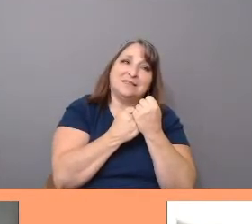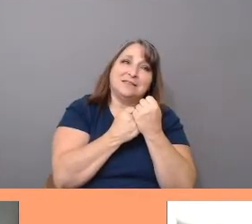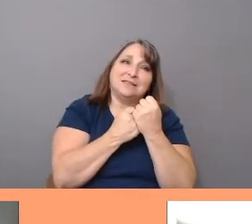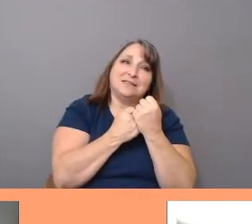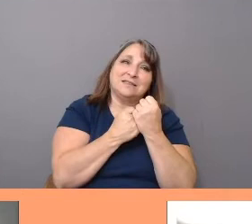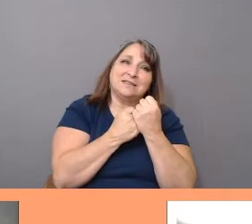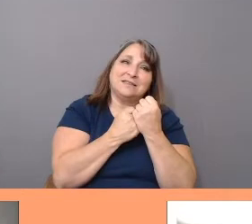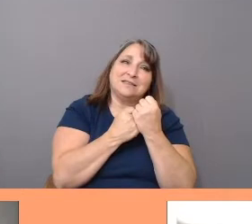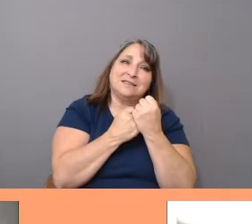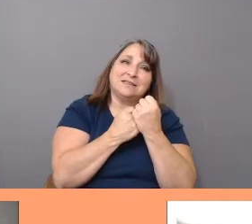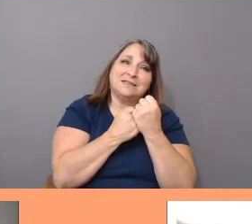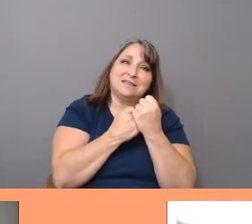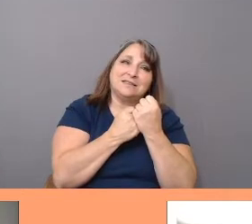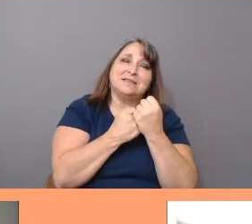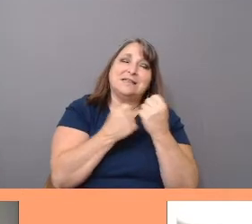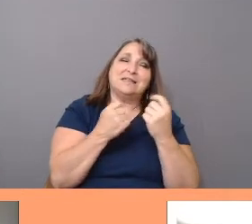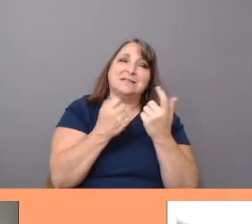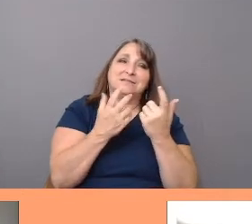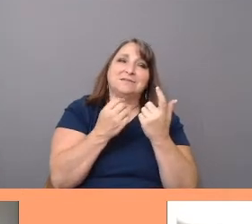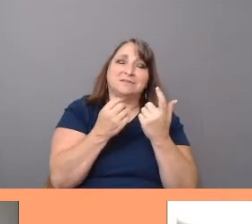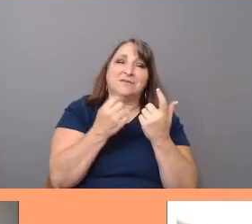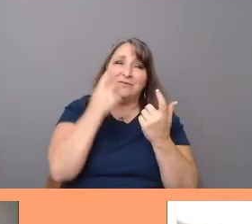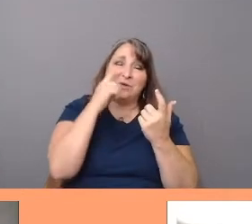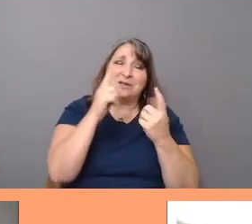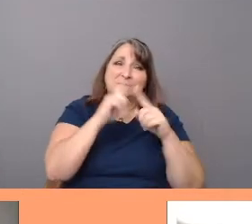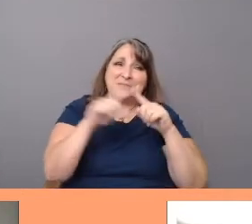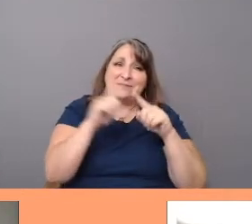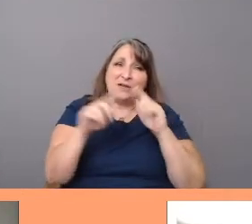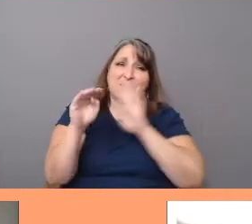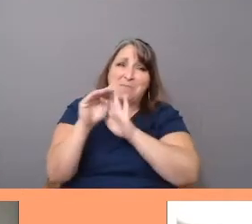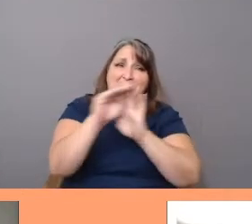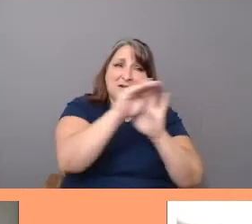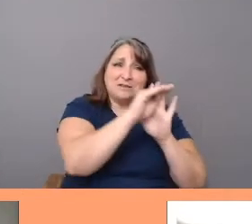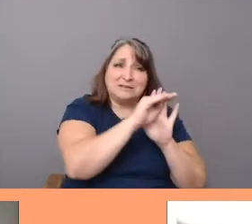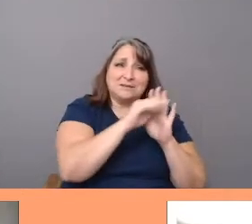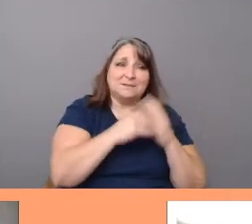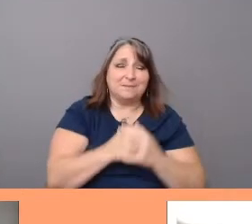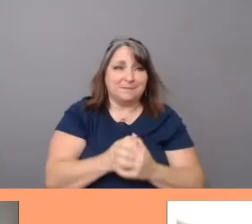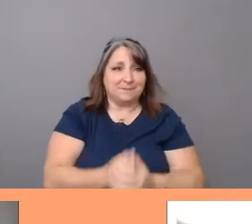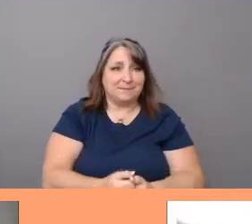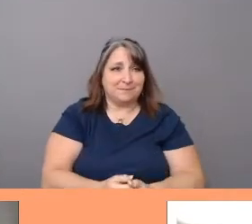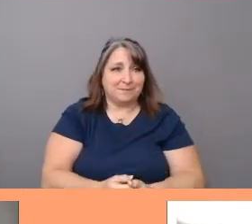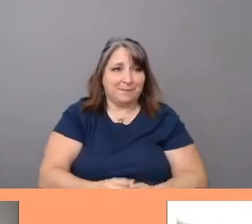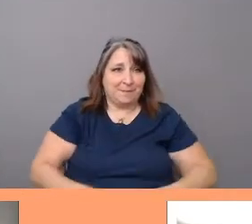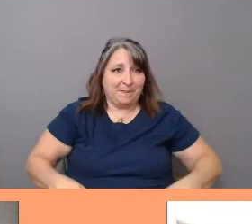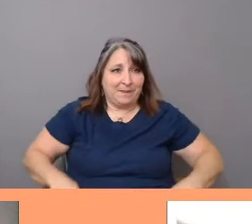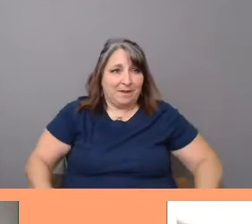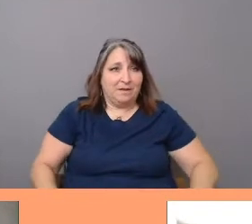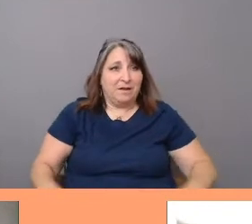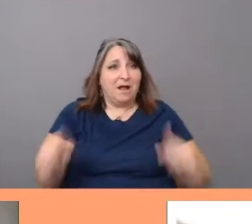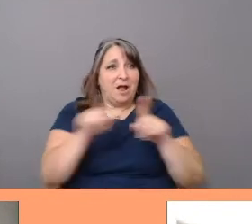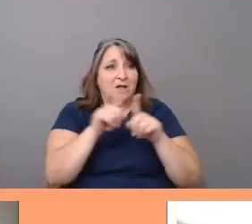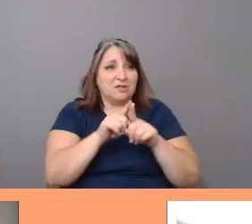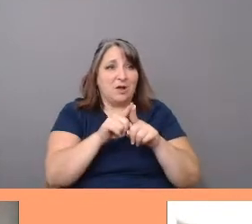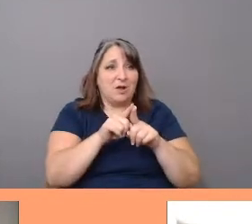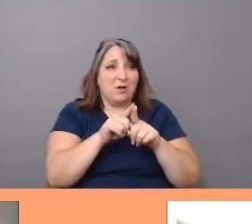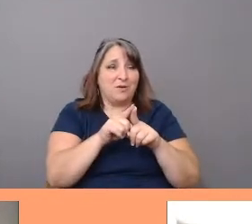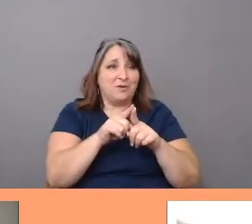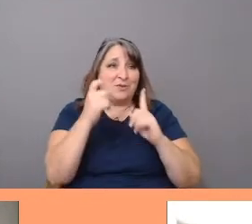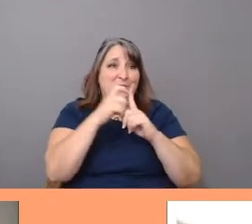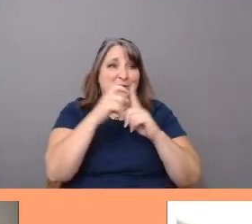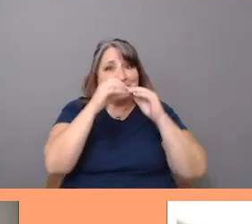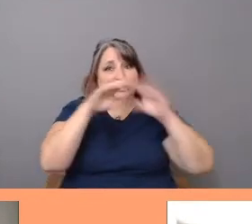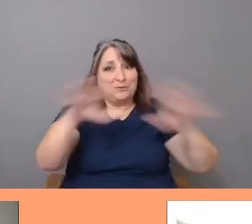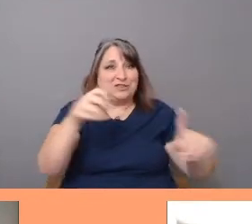depending on the different models. So we thought that the word distribution itself has been overused, losing their